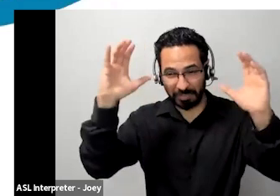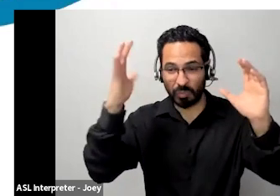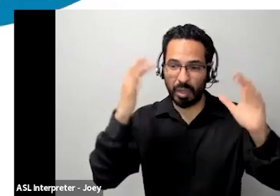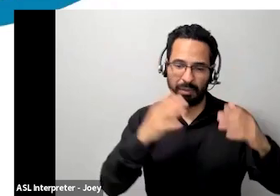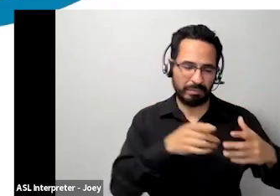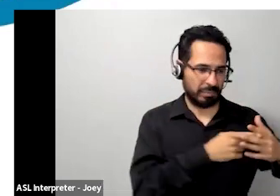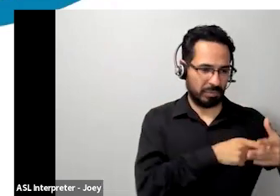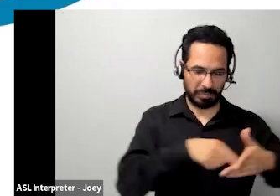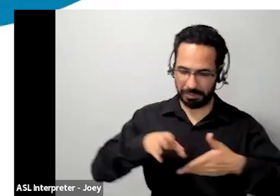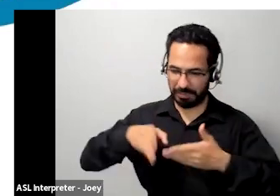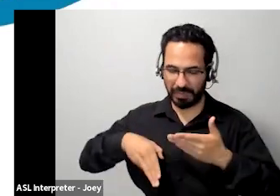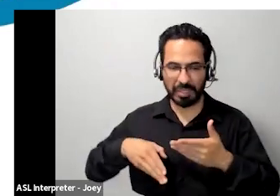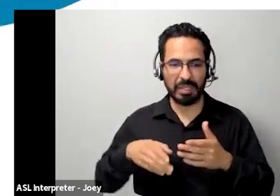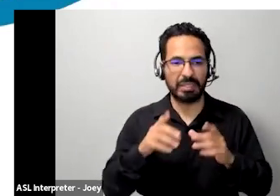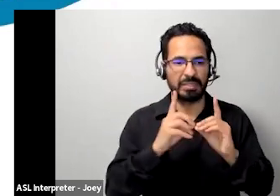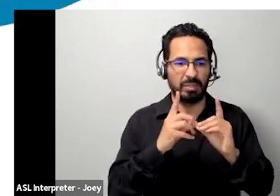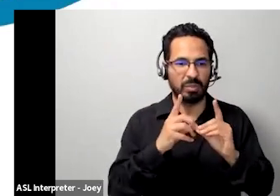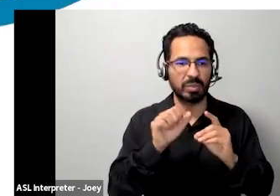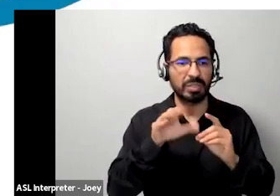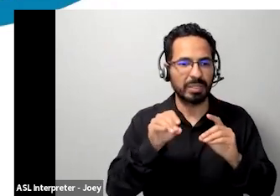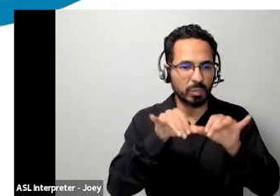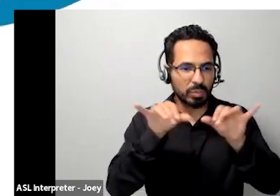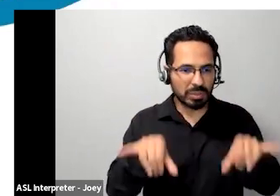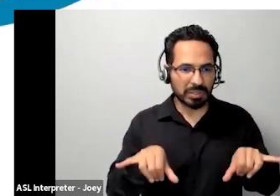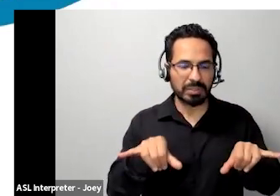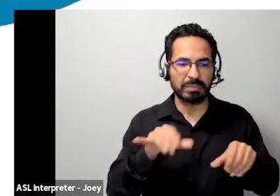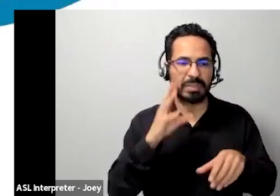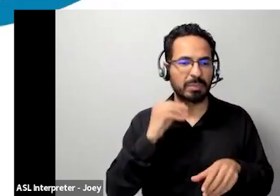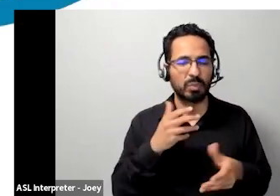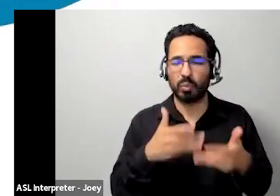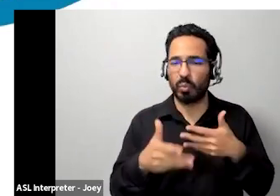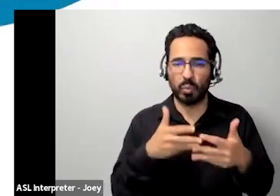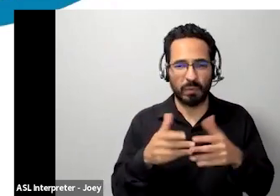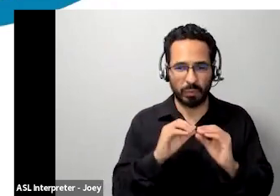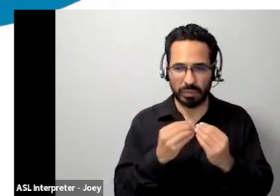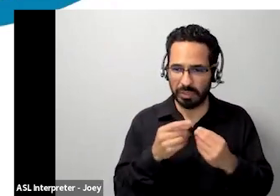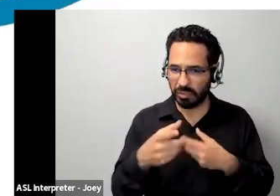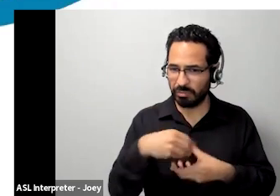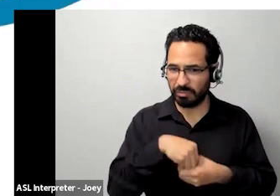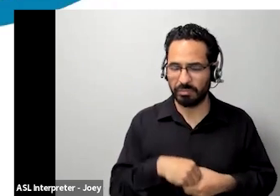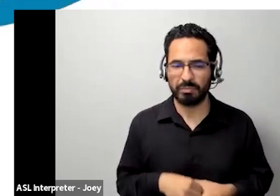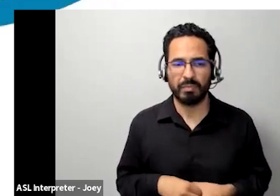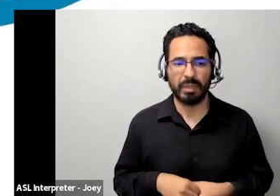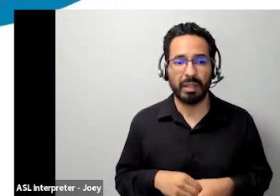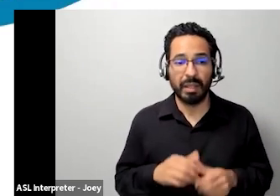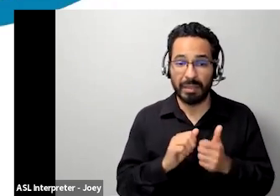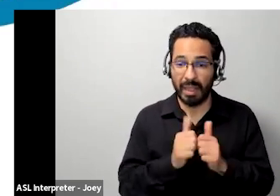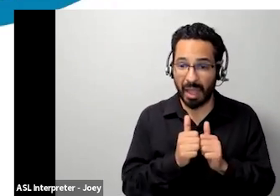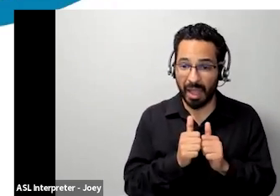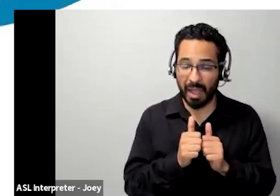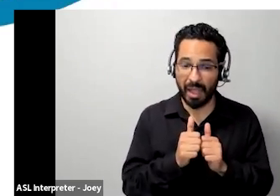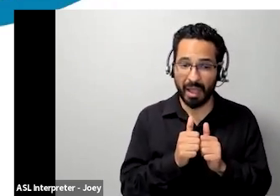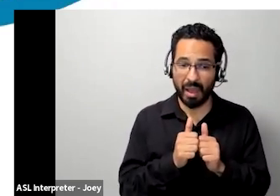end-to-end digital ecosystem experience within whatever organization that you're working in. And on how are you doing this when it comes